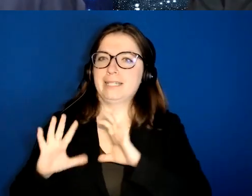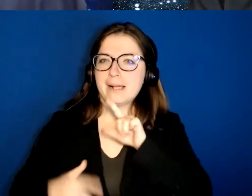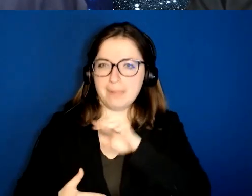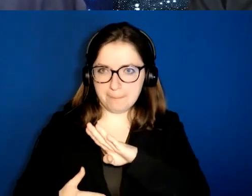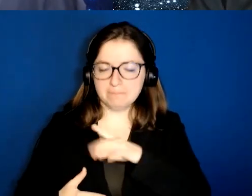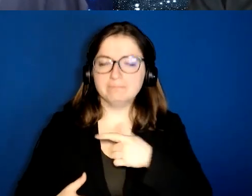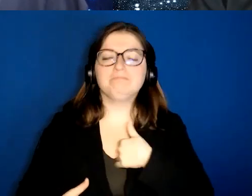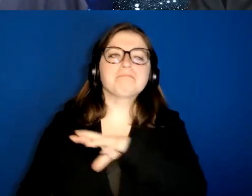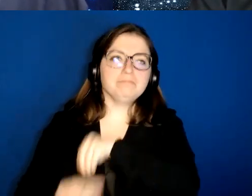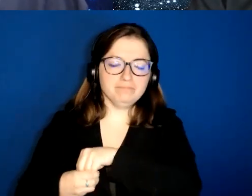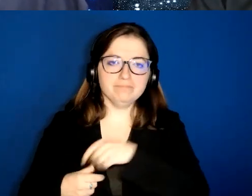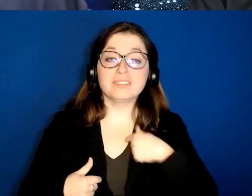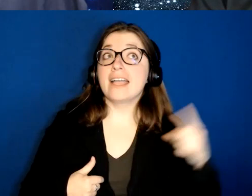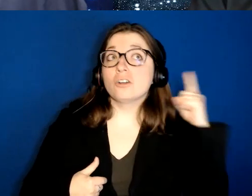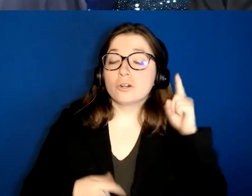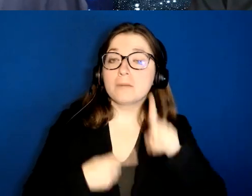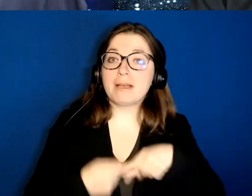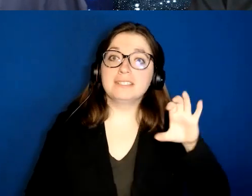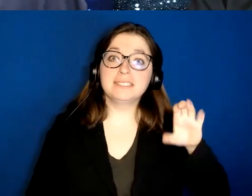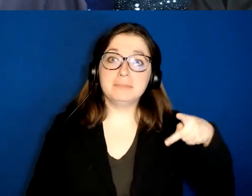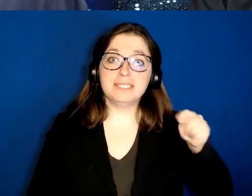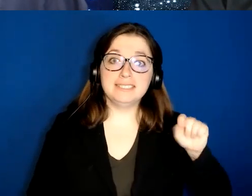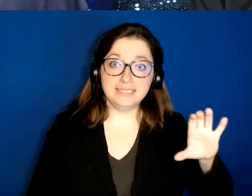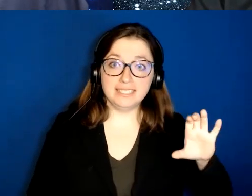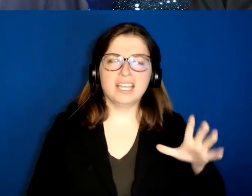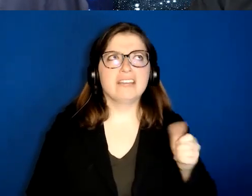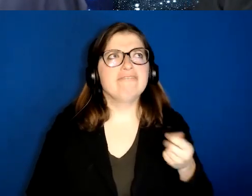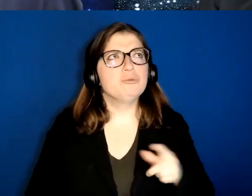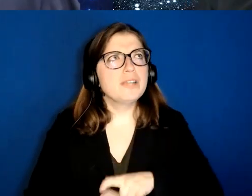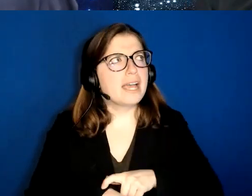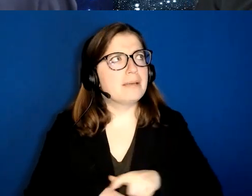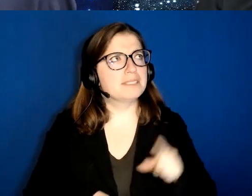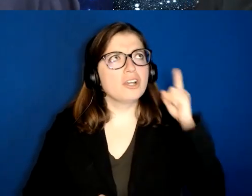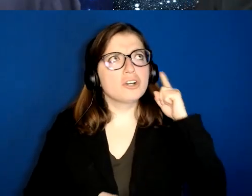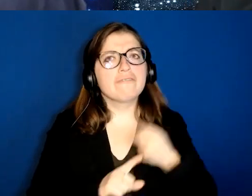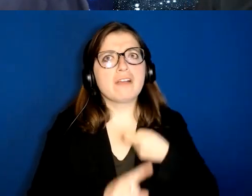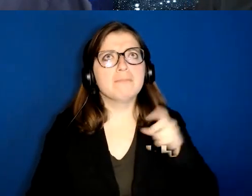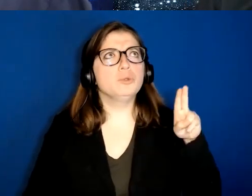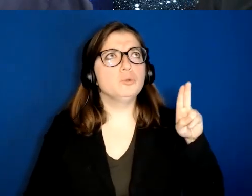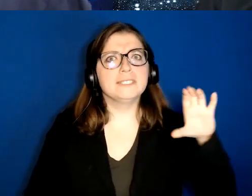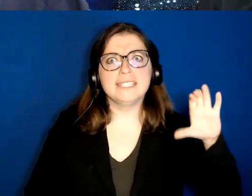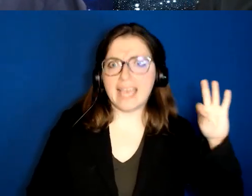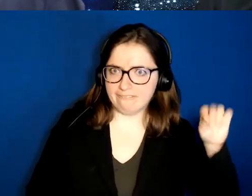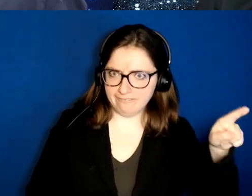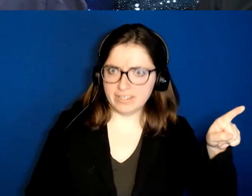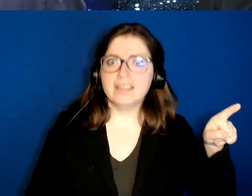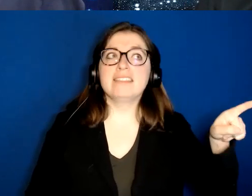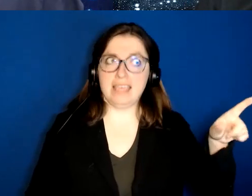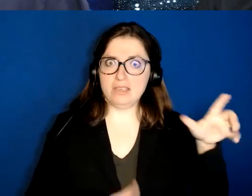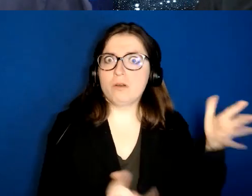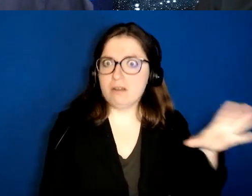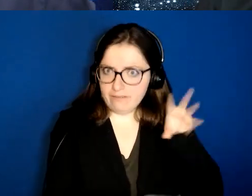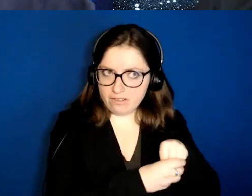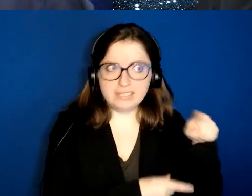Heard about CPTC a couple of times. Actually, we heard about it from people at UCF. They had participated and said, this is a great